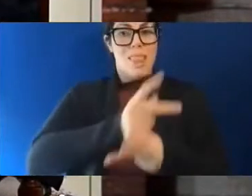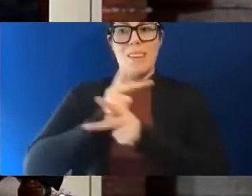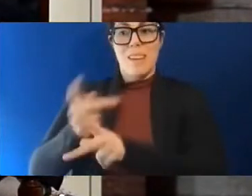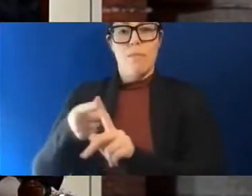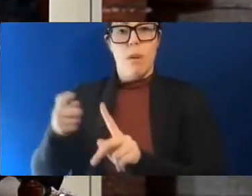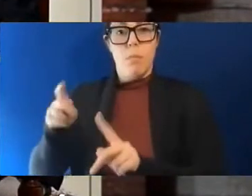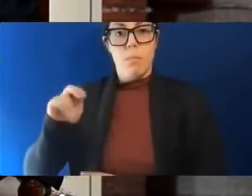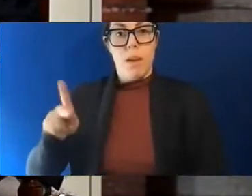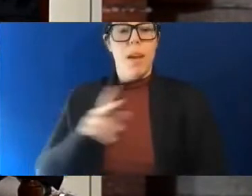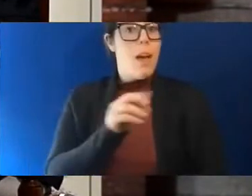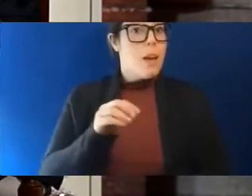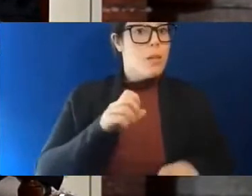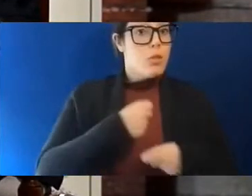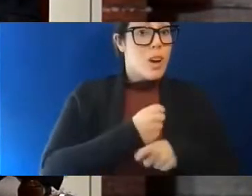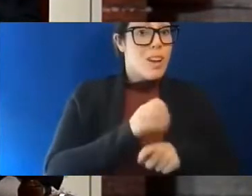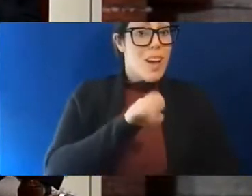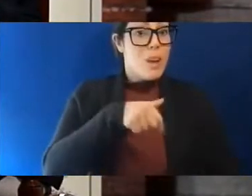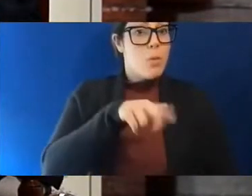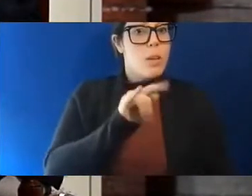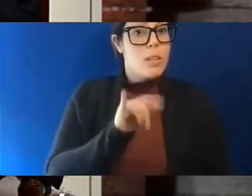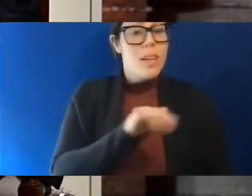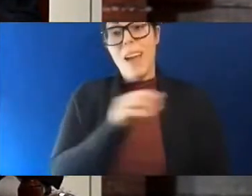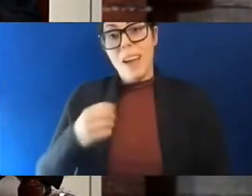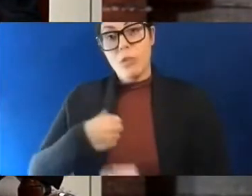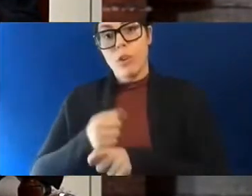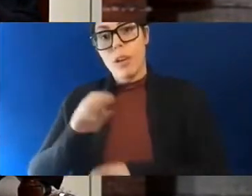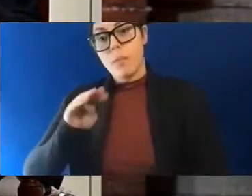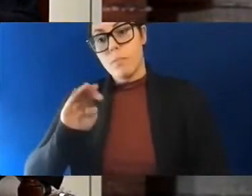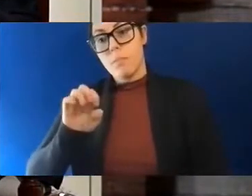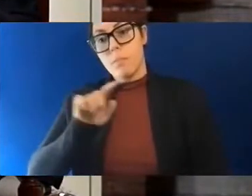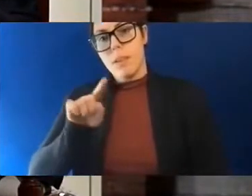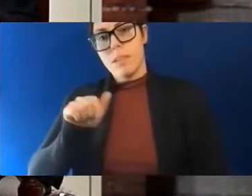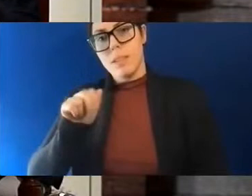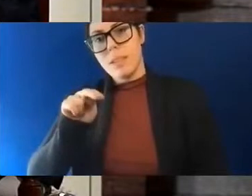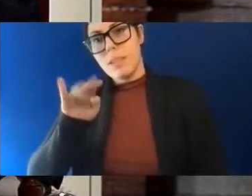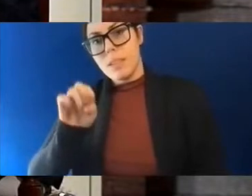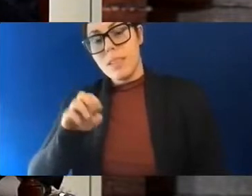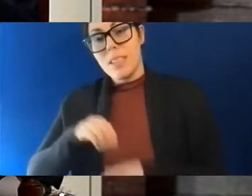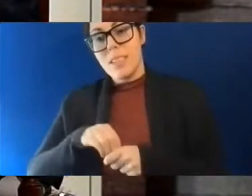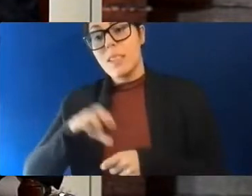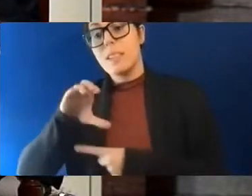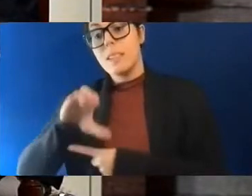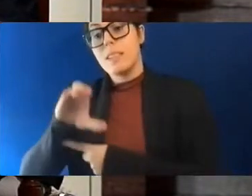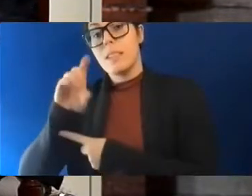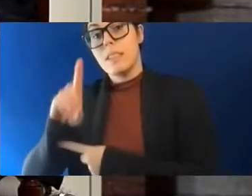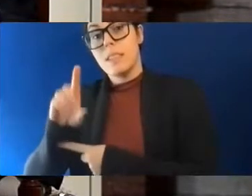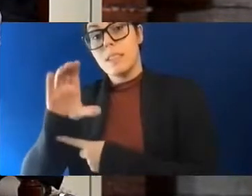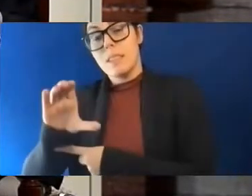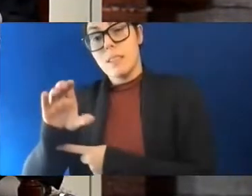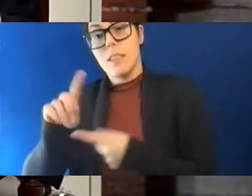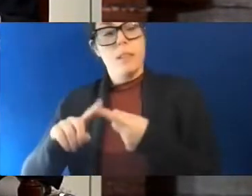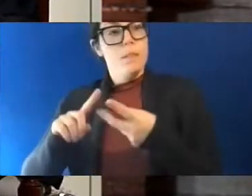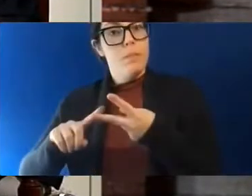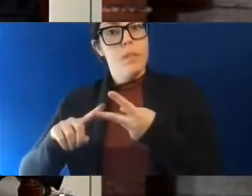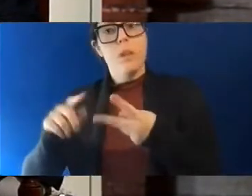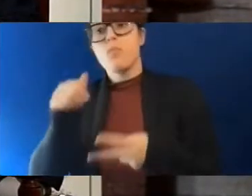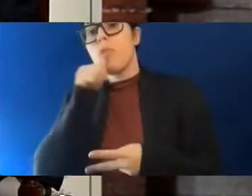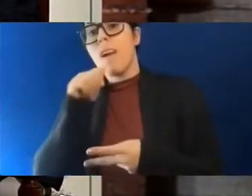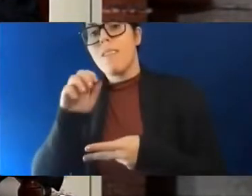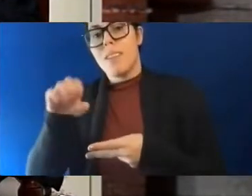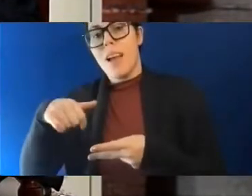equity, and we create mezzanine, both in the CDC and the private